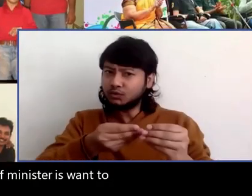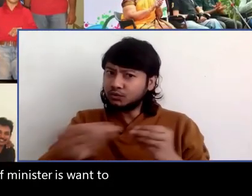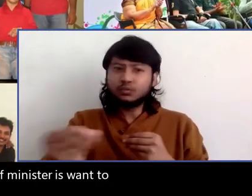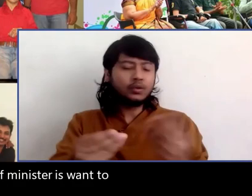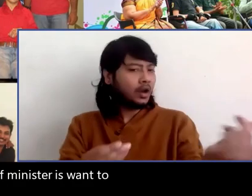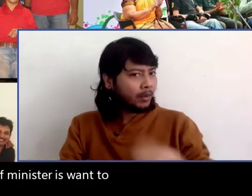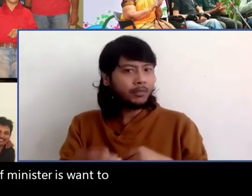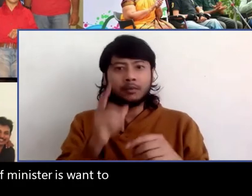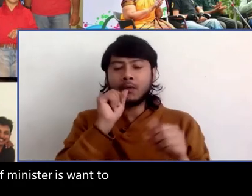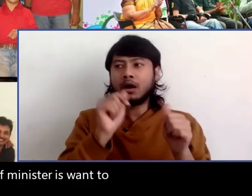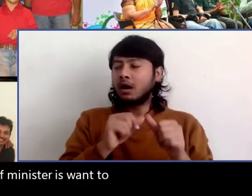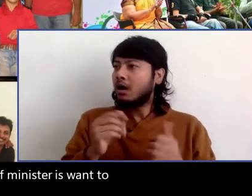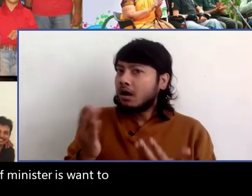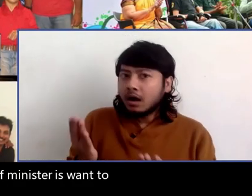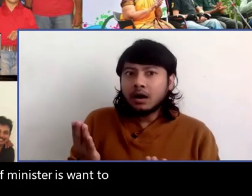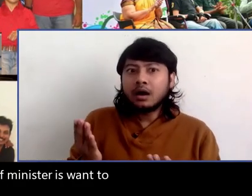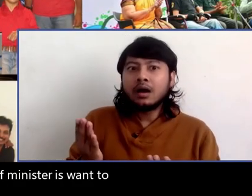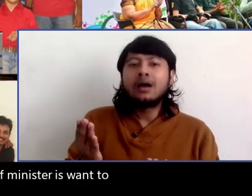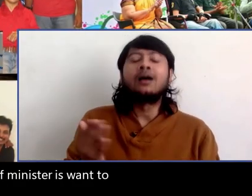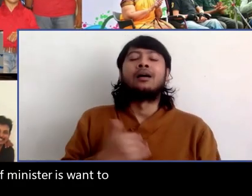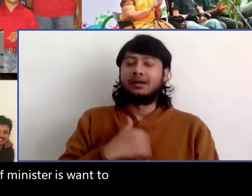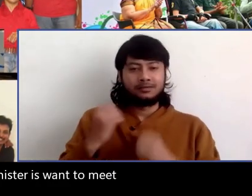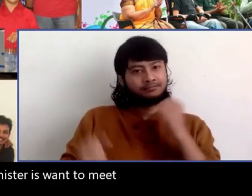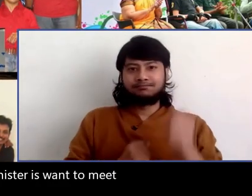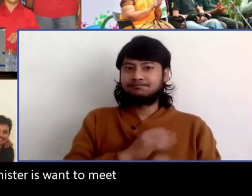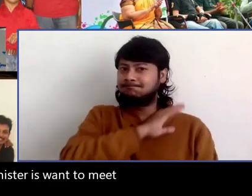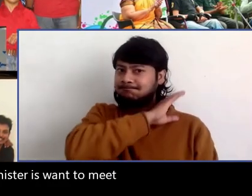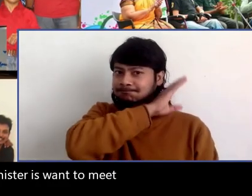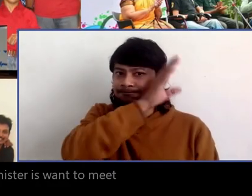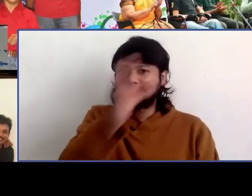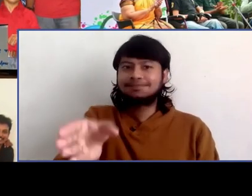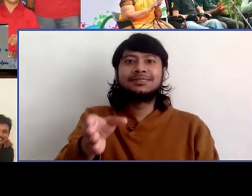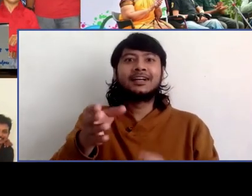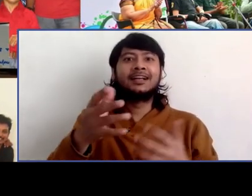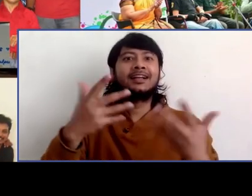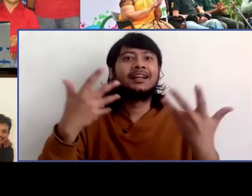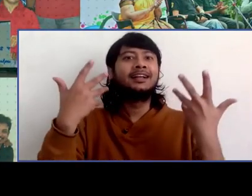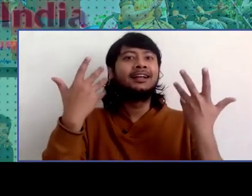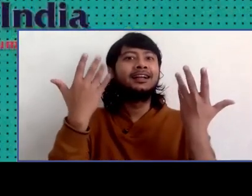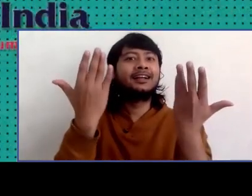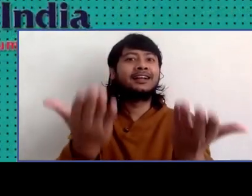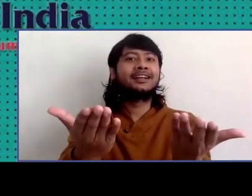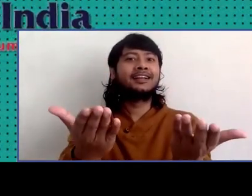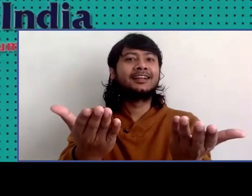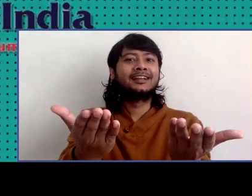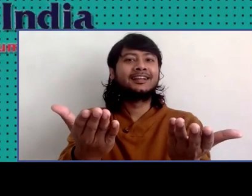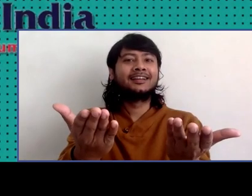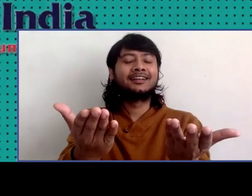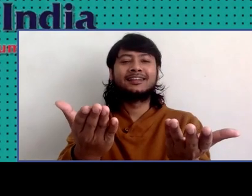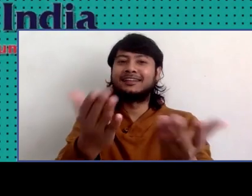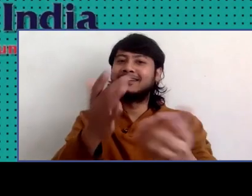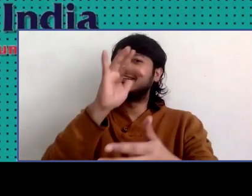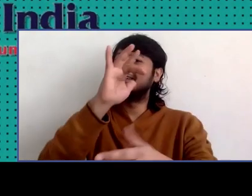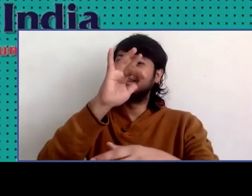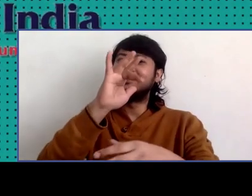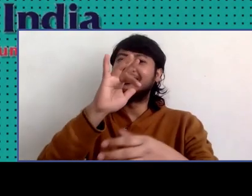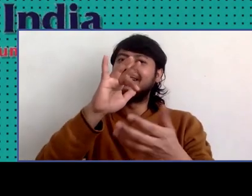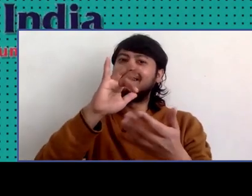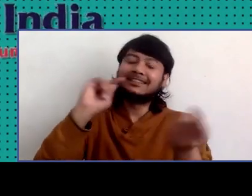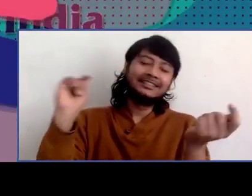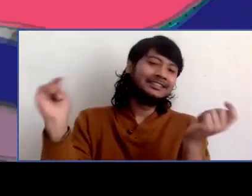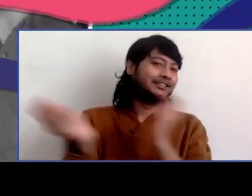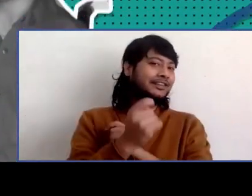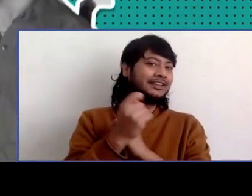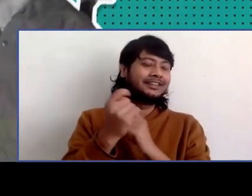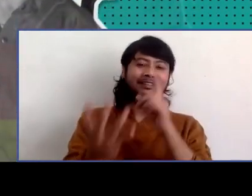Ashwin went. And that changed Ashwin's life. what happened next was magic, and